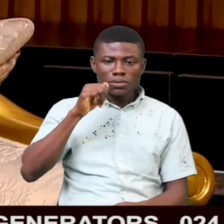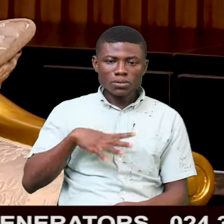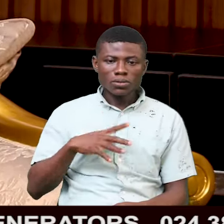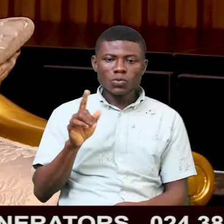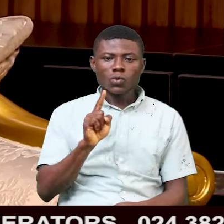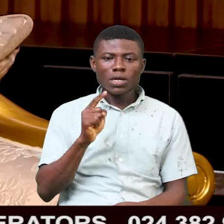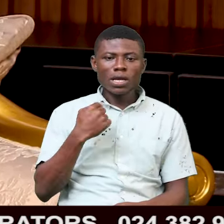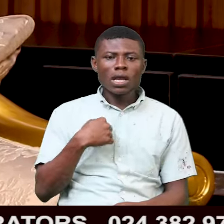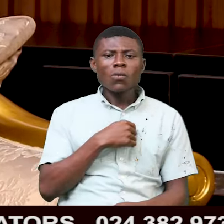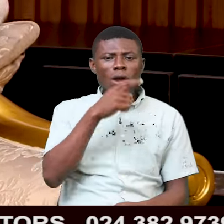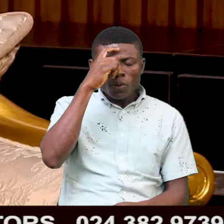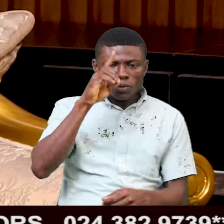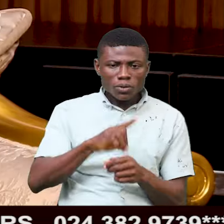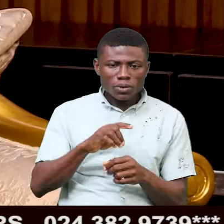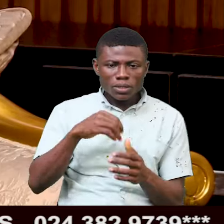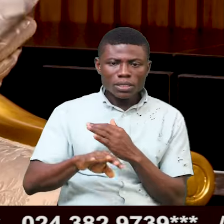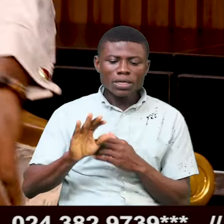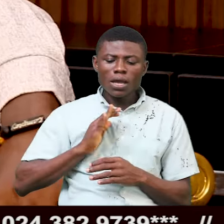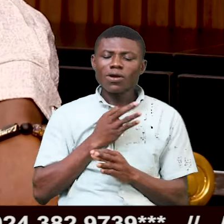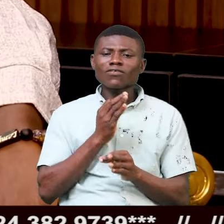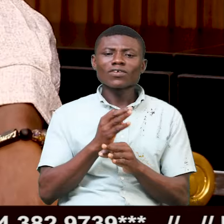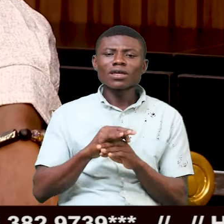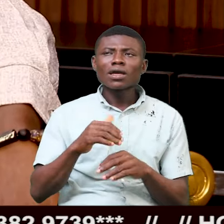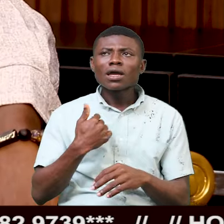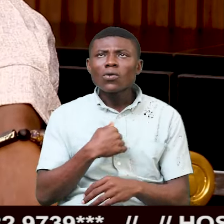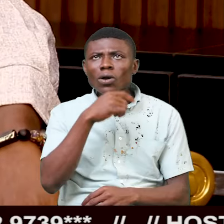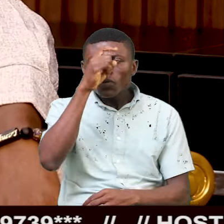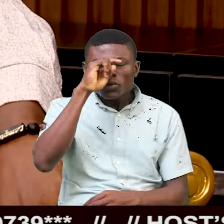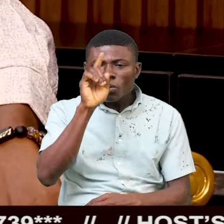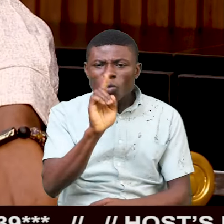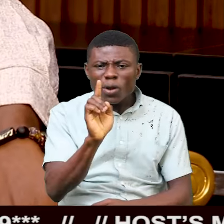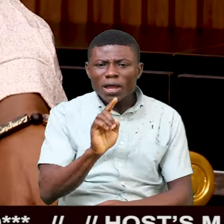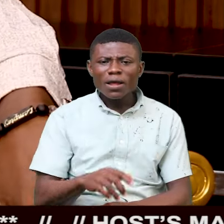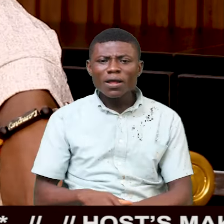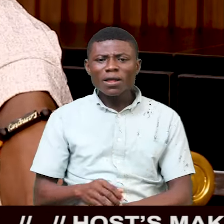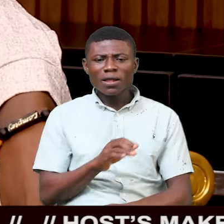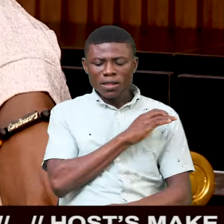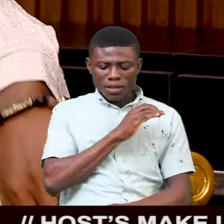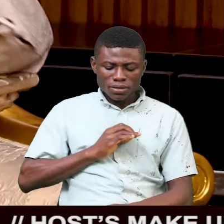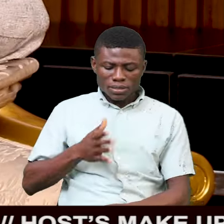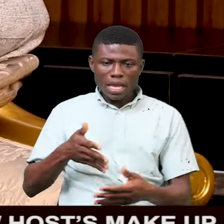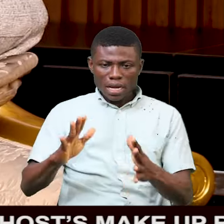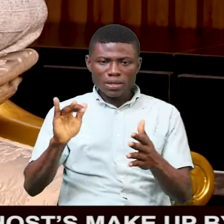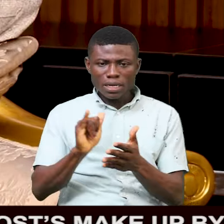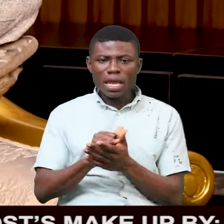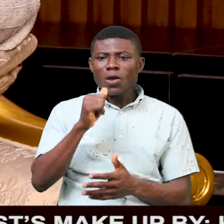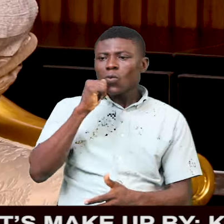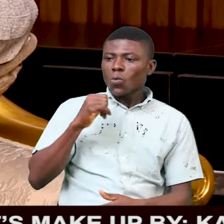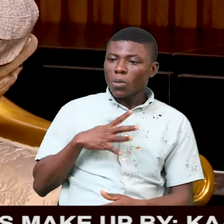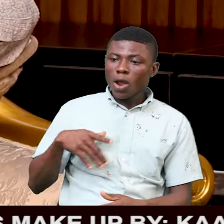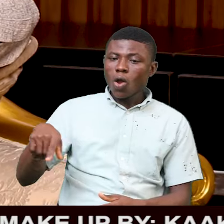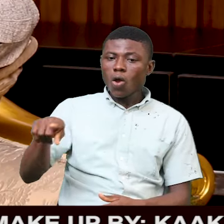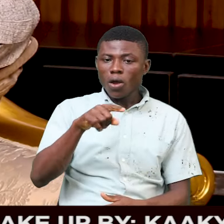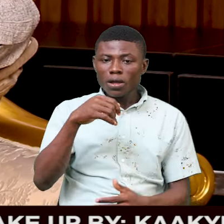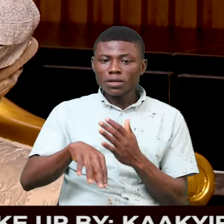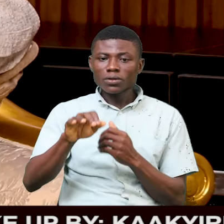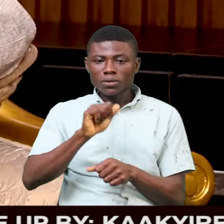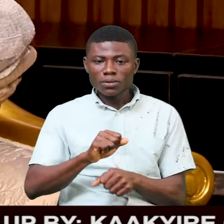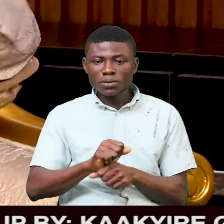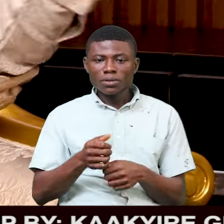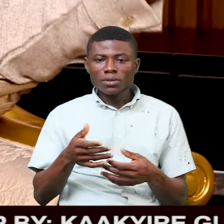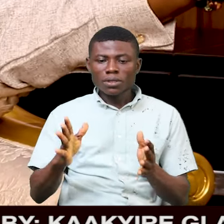Where is our wisdom in our faith? It will never happen. We are Christian. No, so for us to say Mariana, we do me